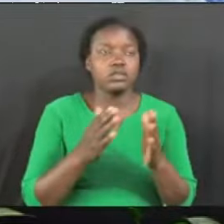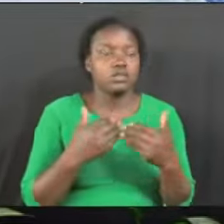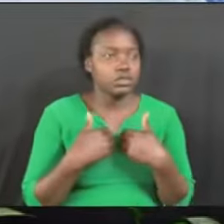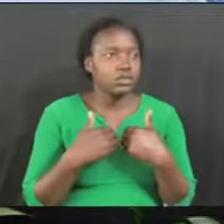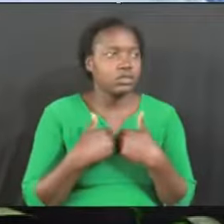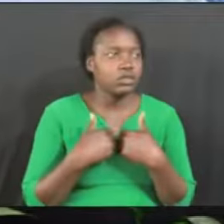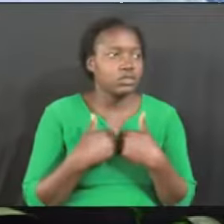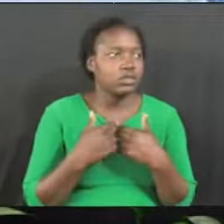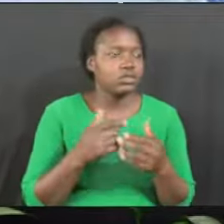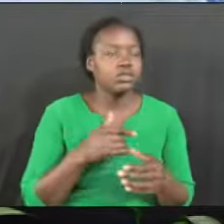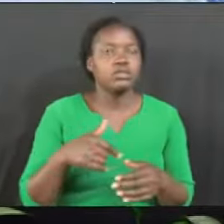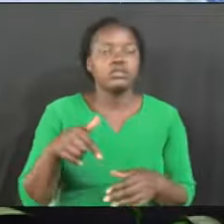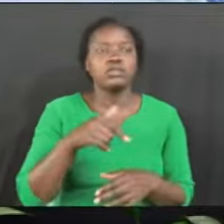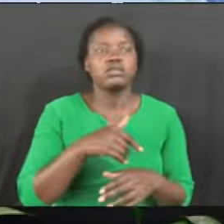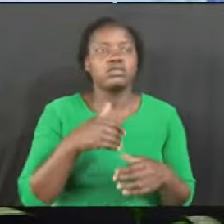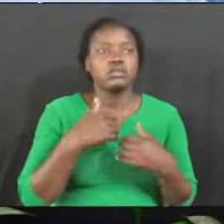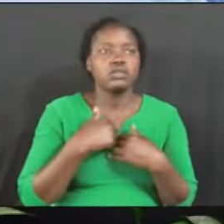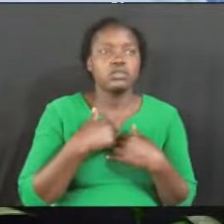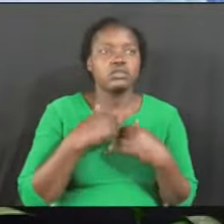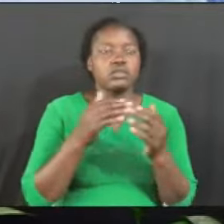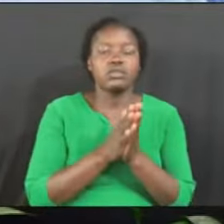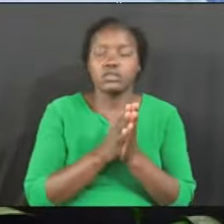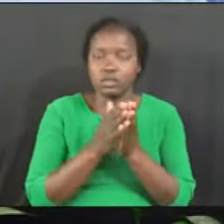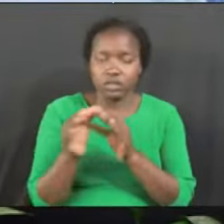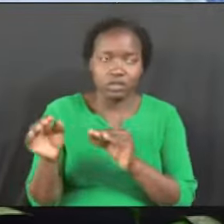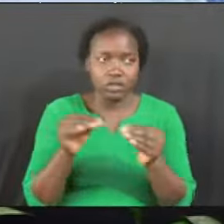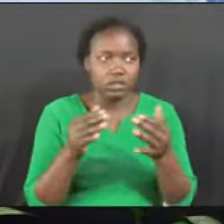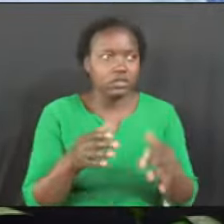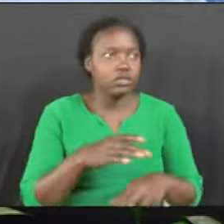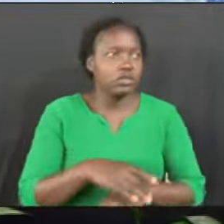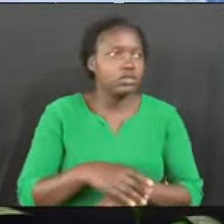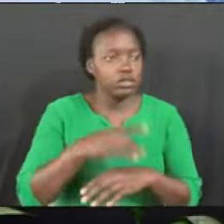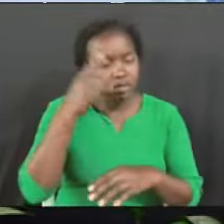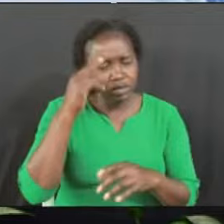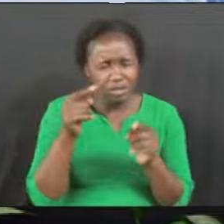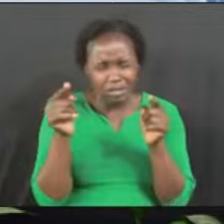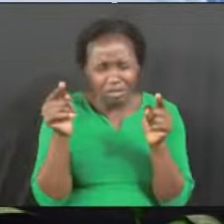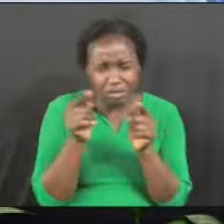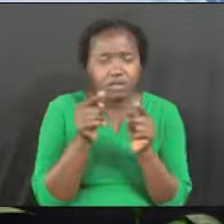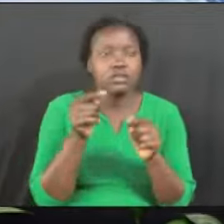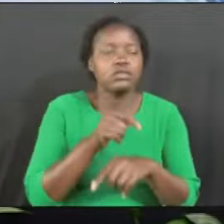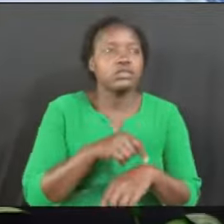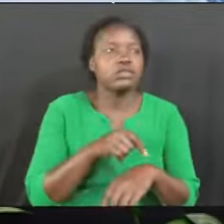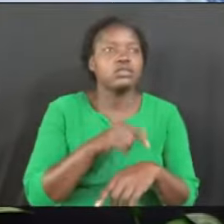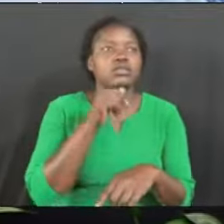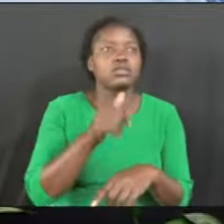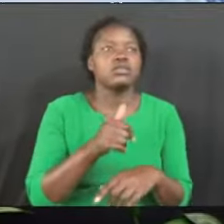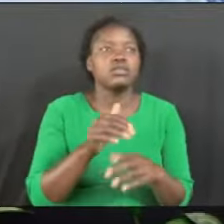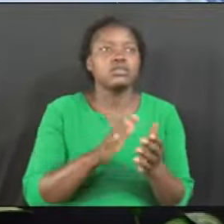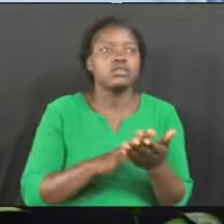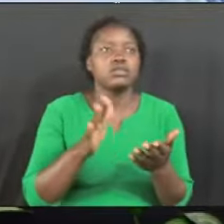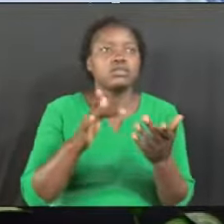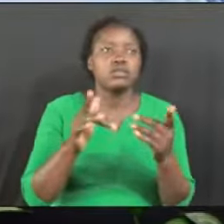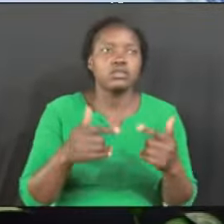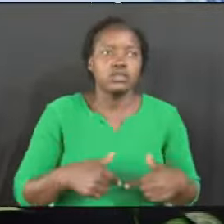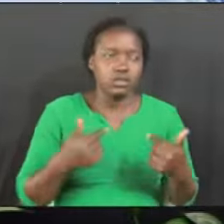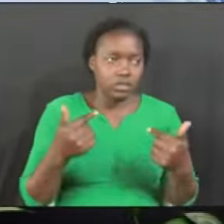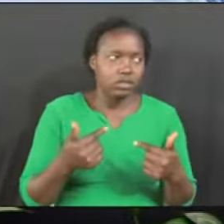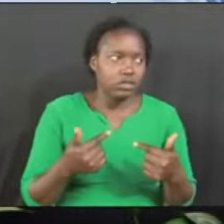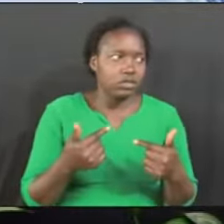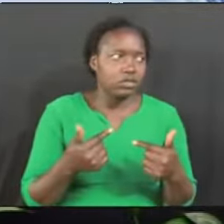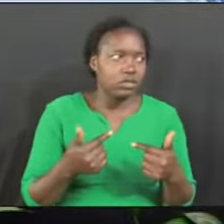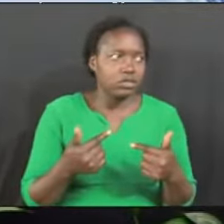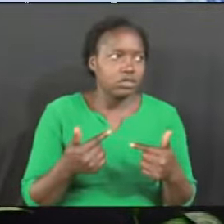is that we have been placed here on earth for a short time, not to glorify